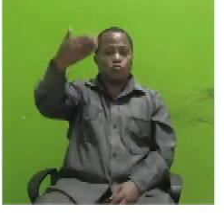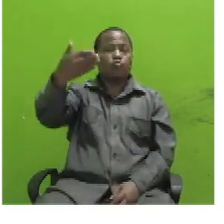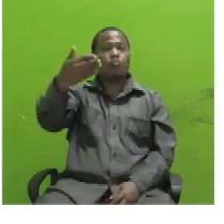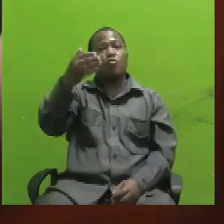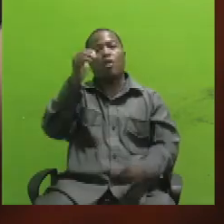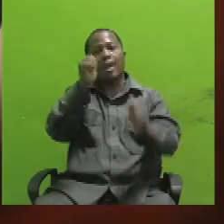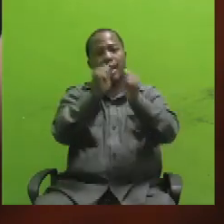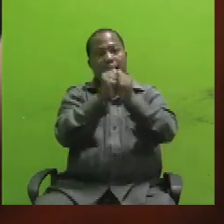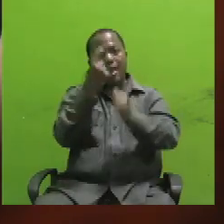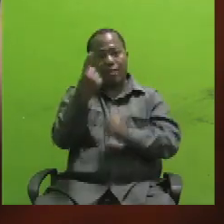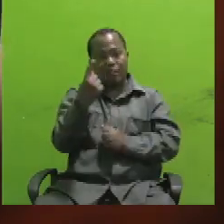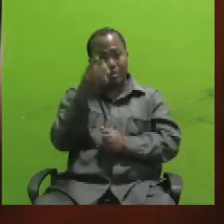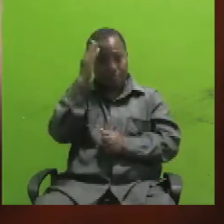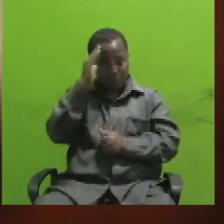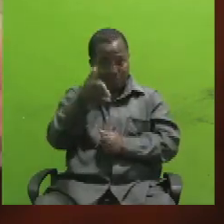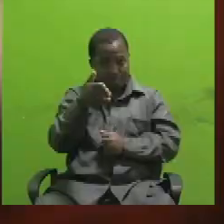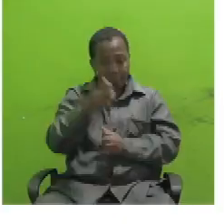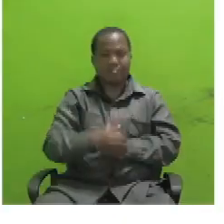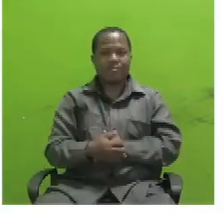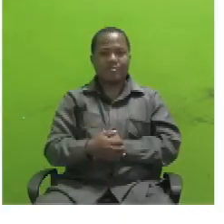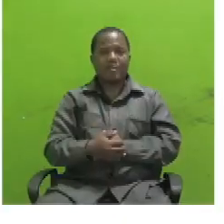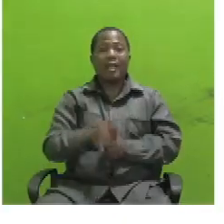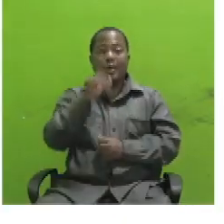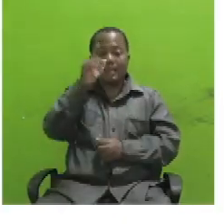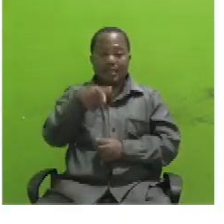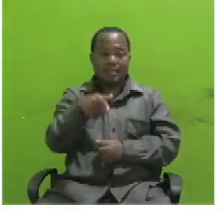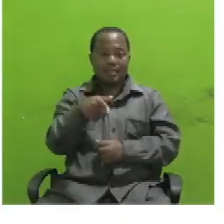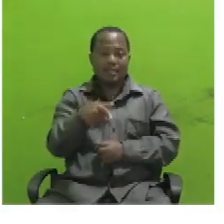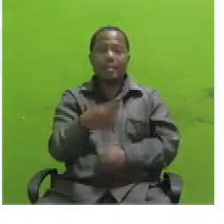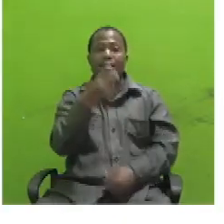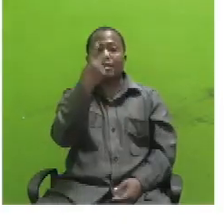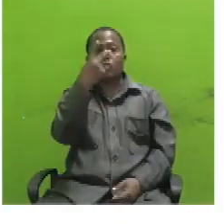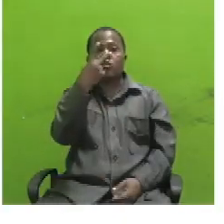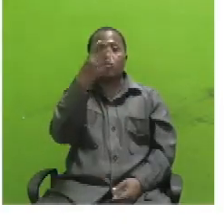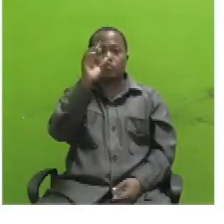5 to 11. Right? Are we together? It is